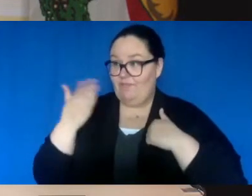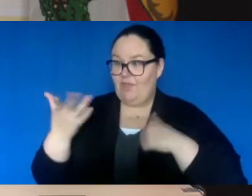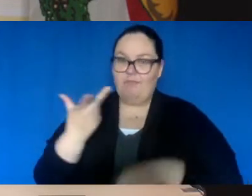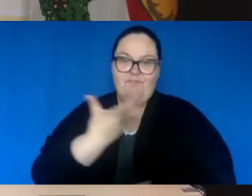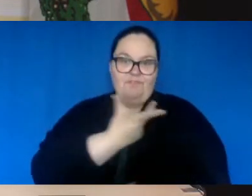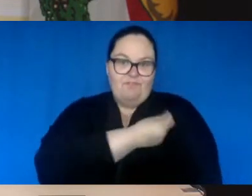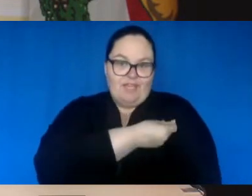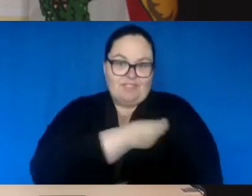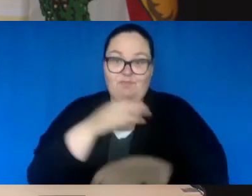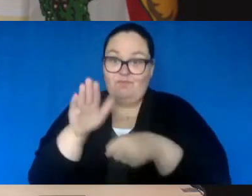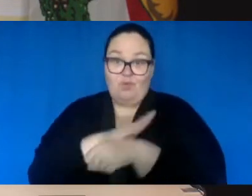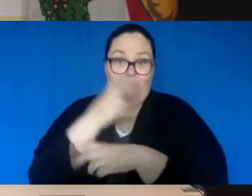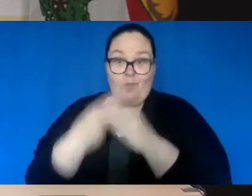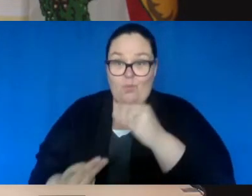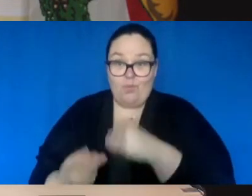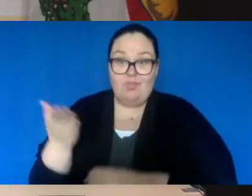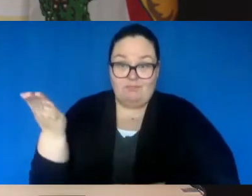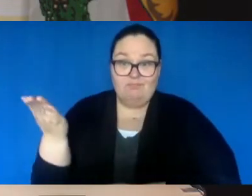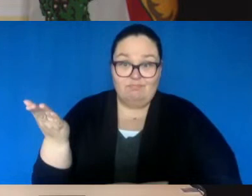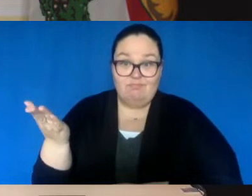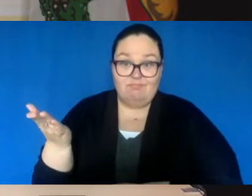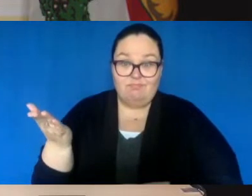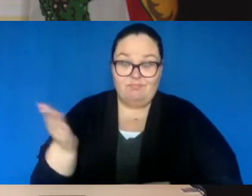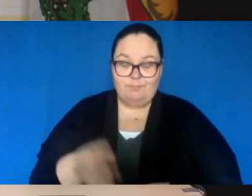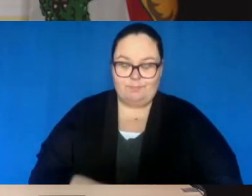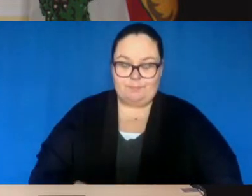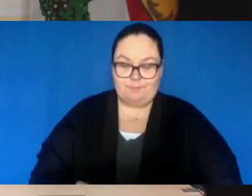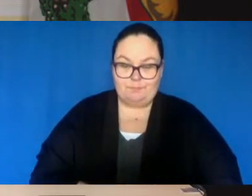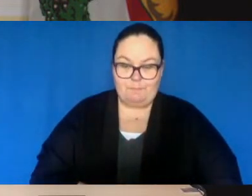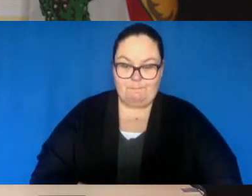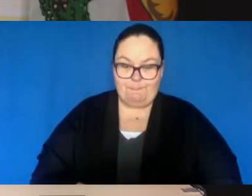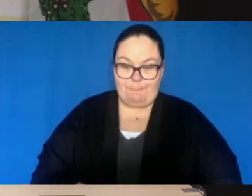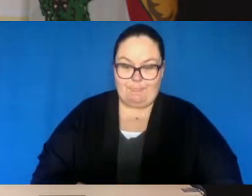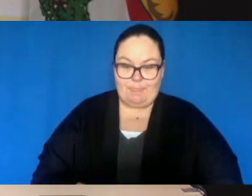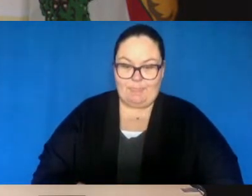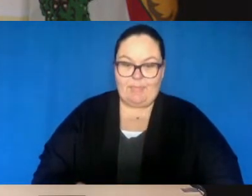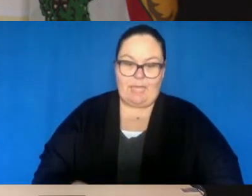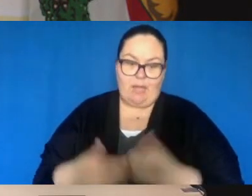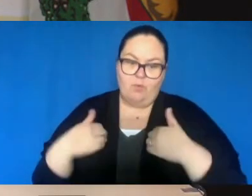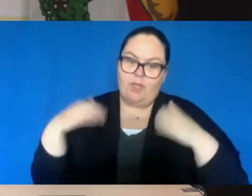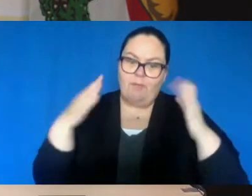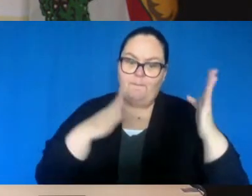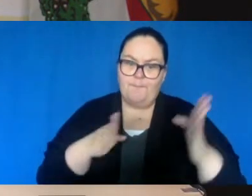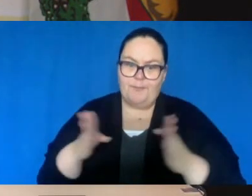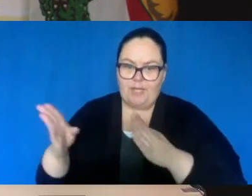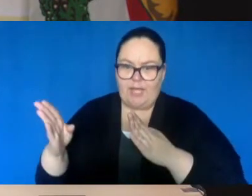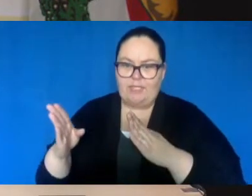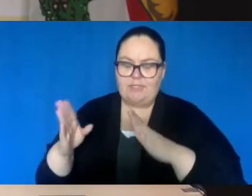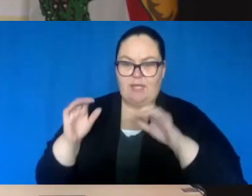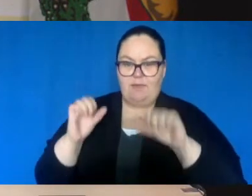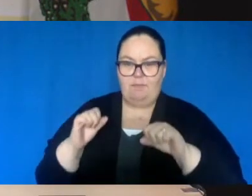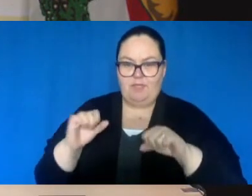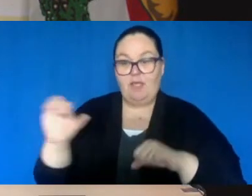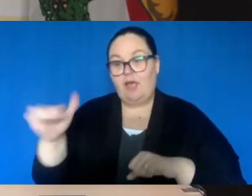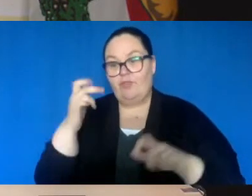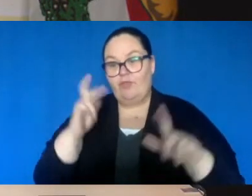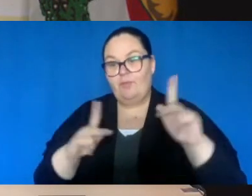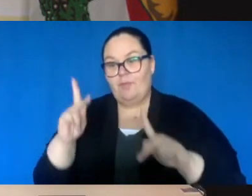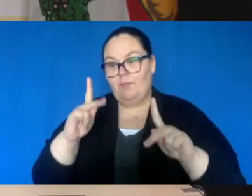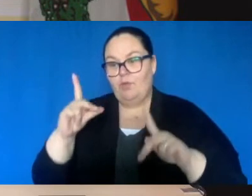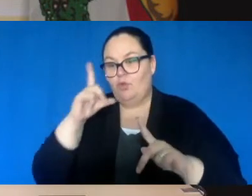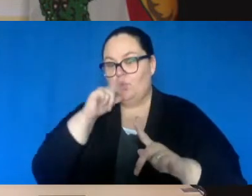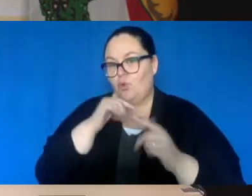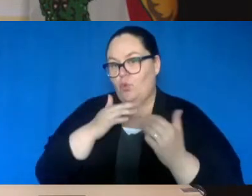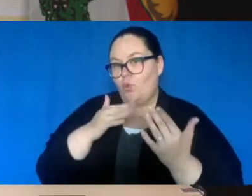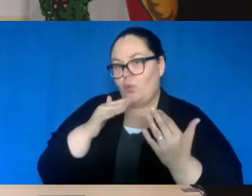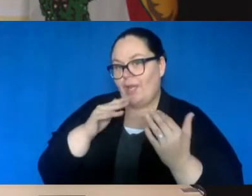fully vaccinated with 2 doses, and have plans and ability to vaccinate those other islanders or residents who may be waiting